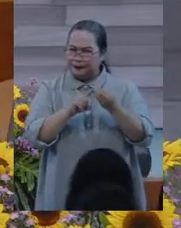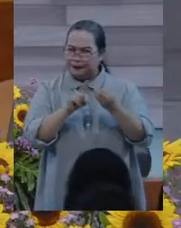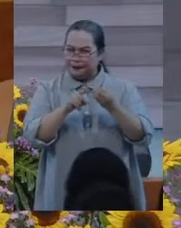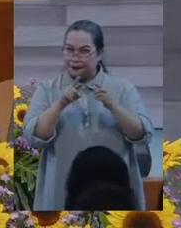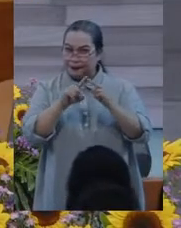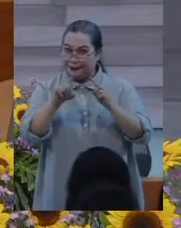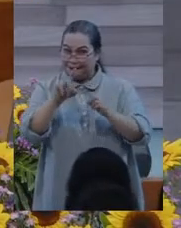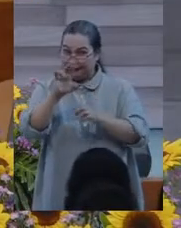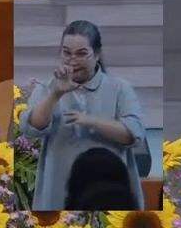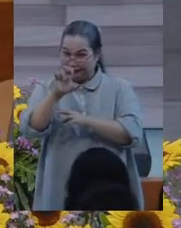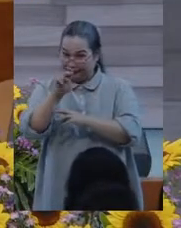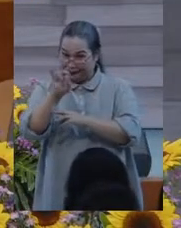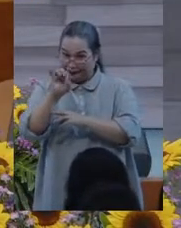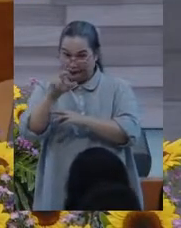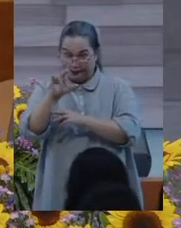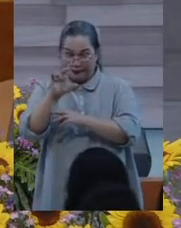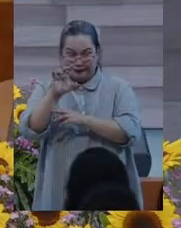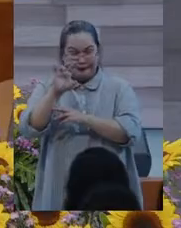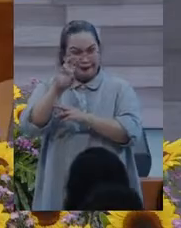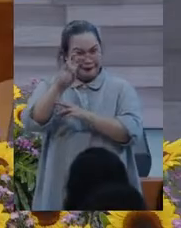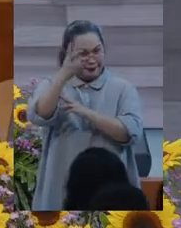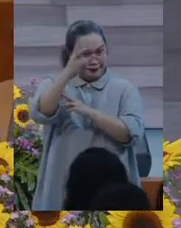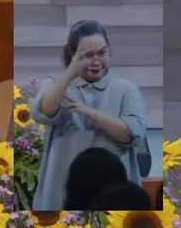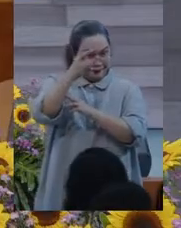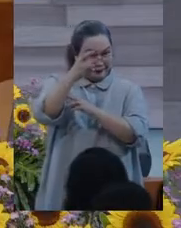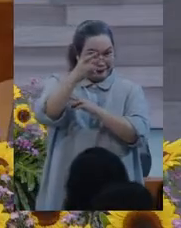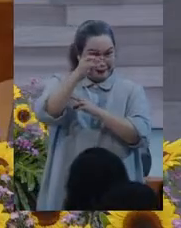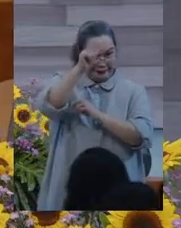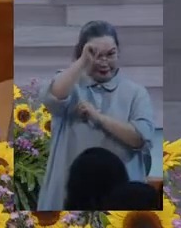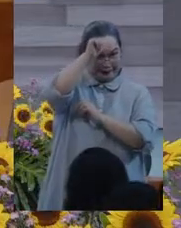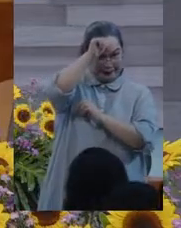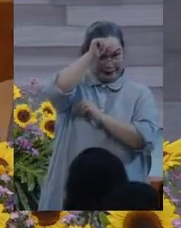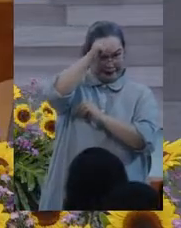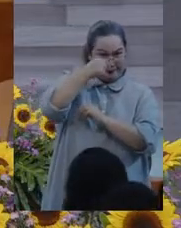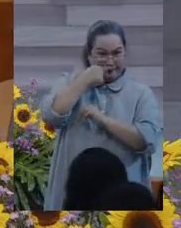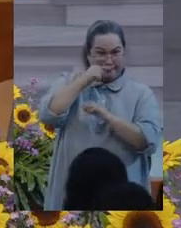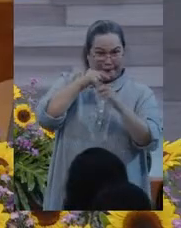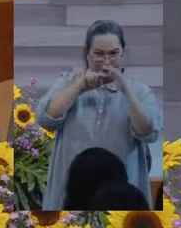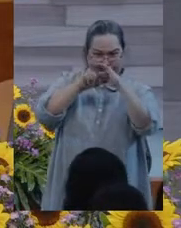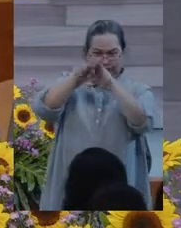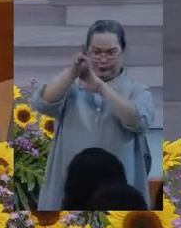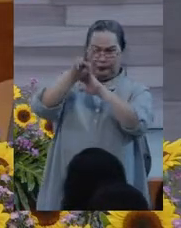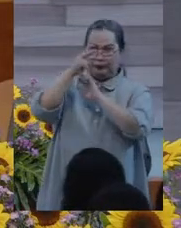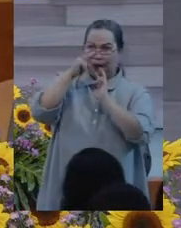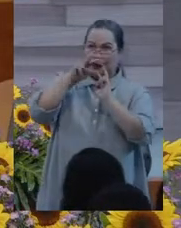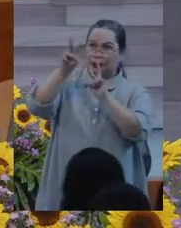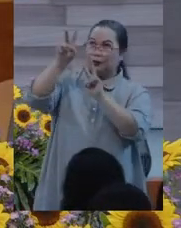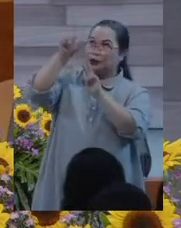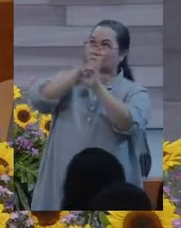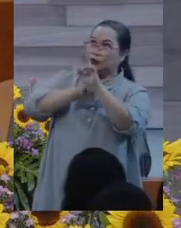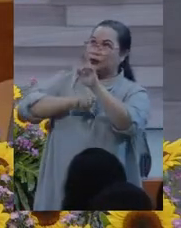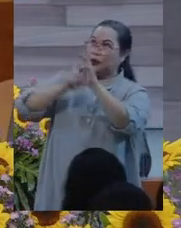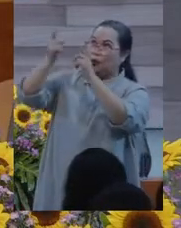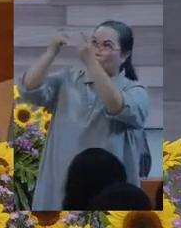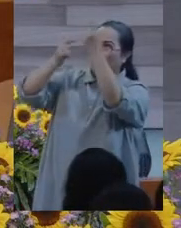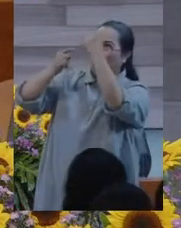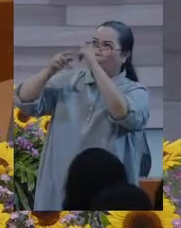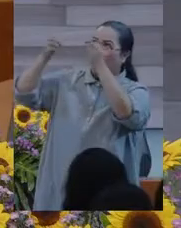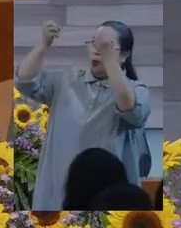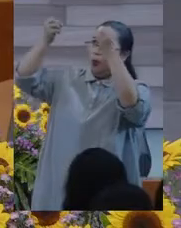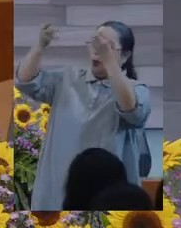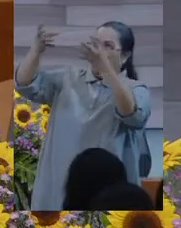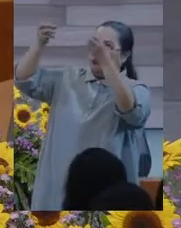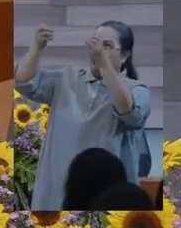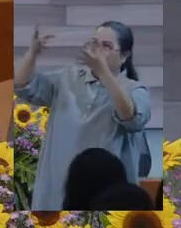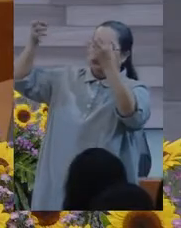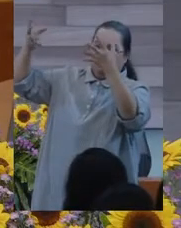Enoch, the seventh from Adam, prophesied, saying, "Behold, the Lord comes with 10,000s